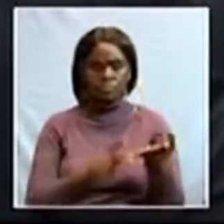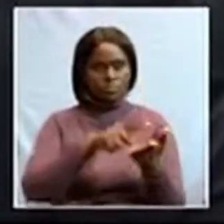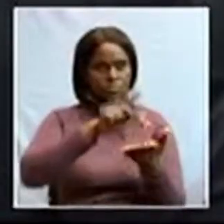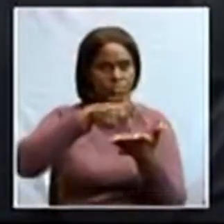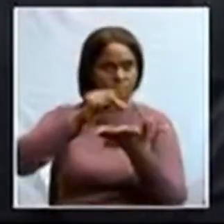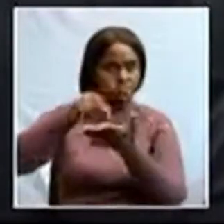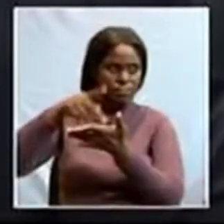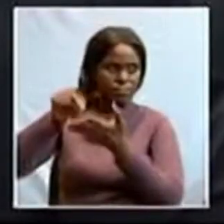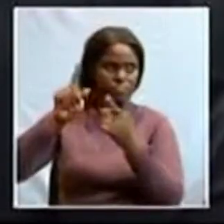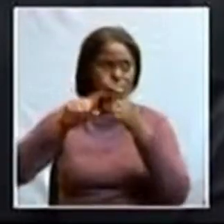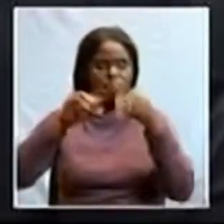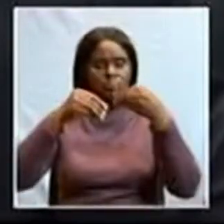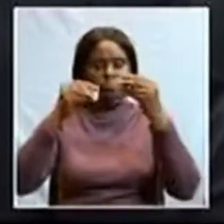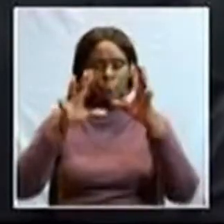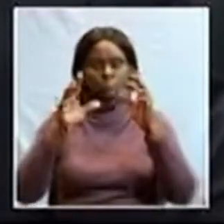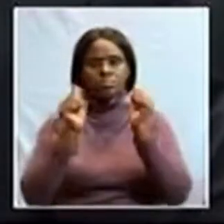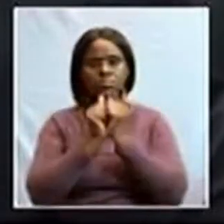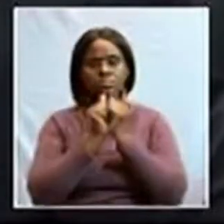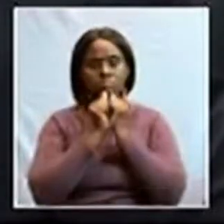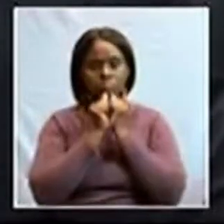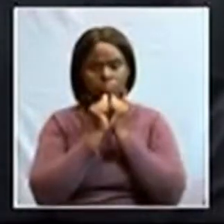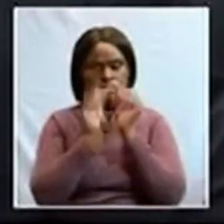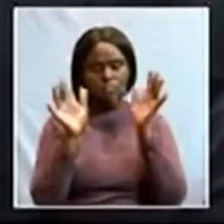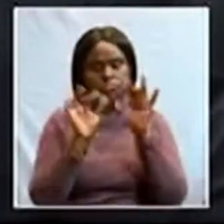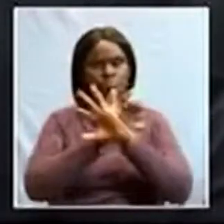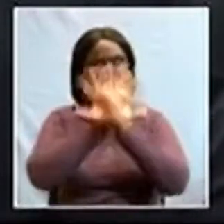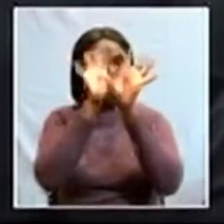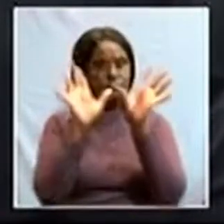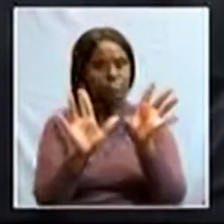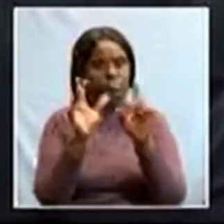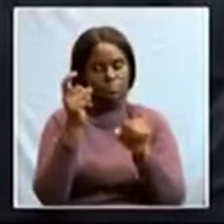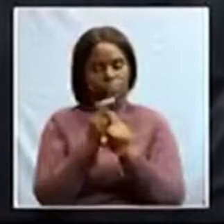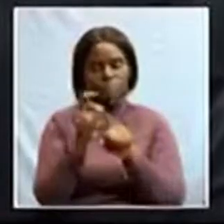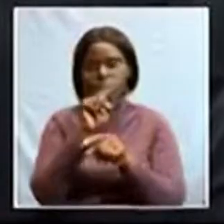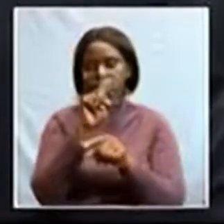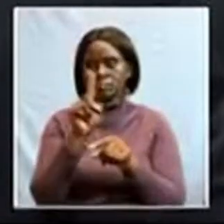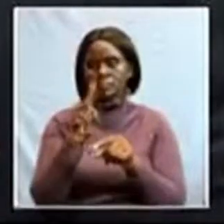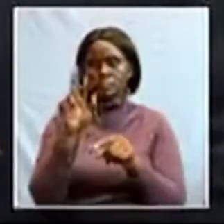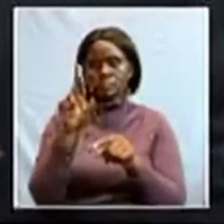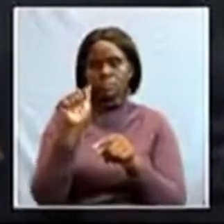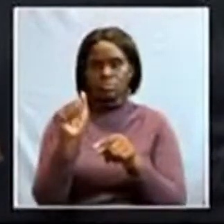payments to suppliers without clearance from ZRA.